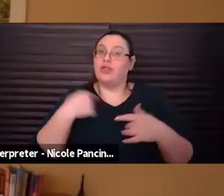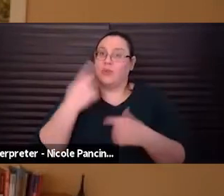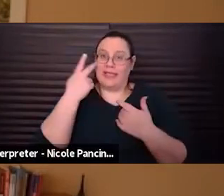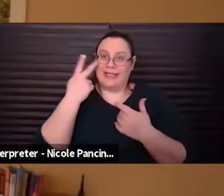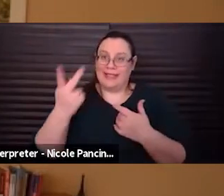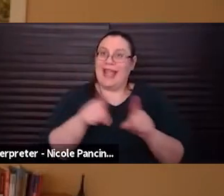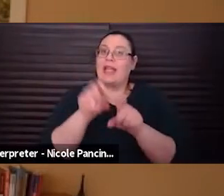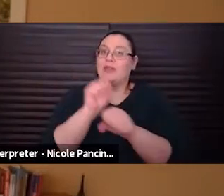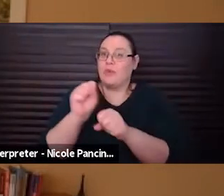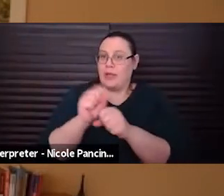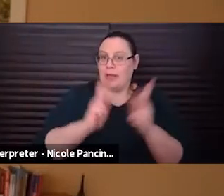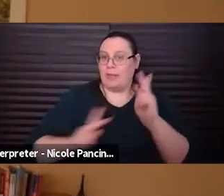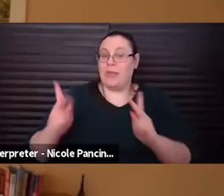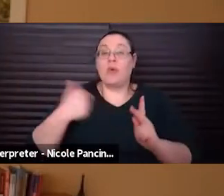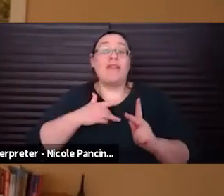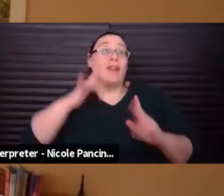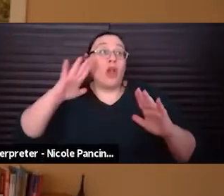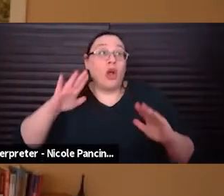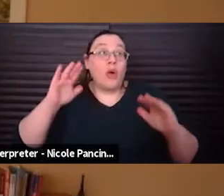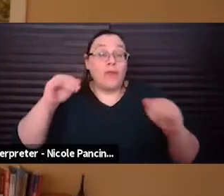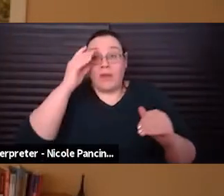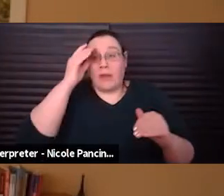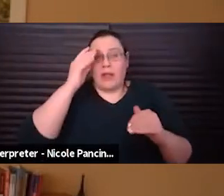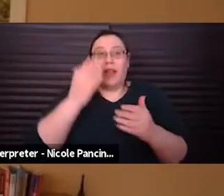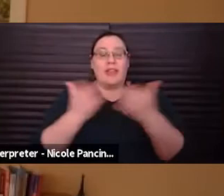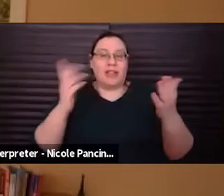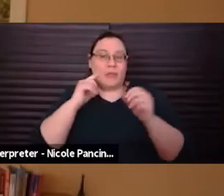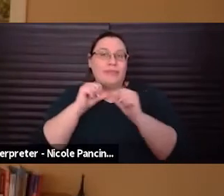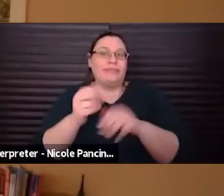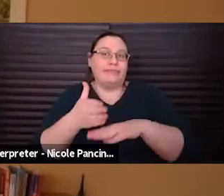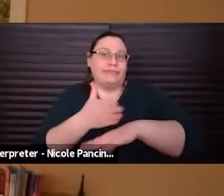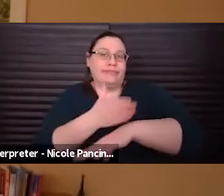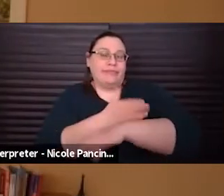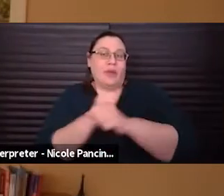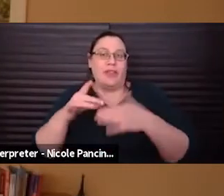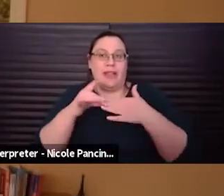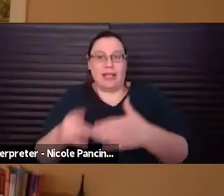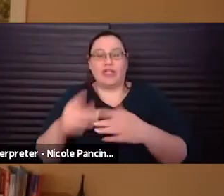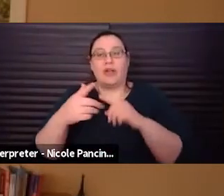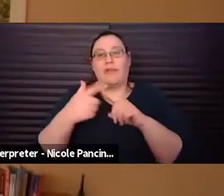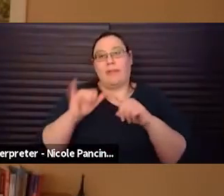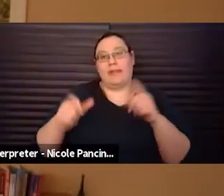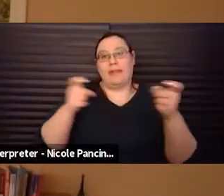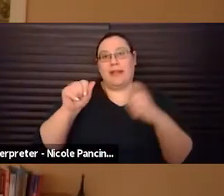working people. We're hopeful that things are going to continue to get better under the leadership of this administration. Off to a